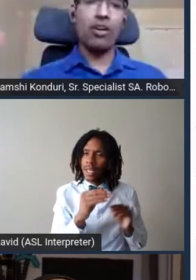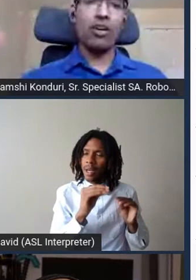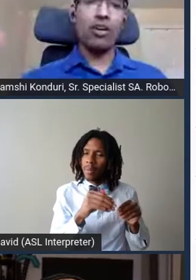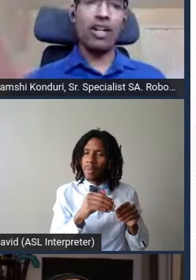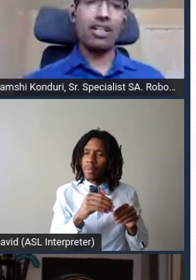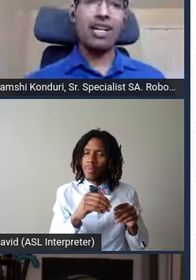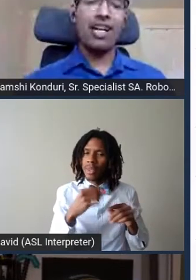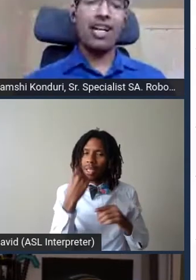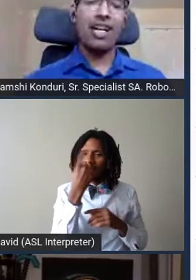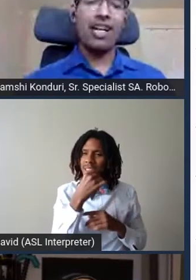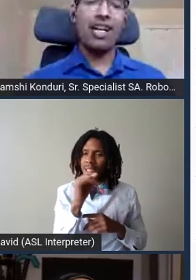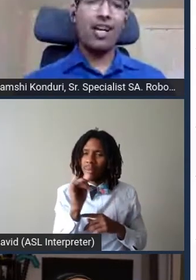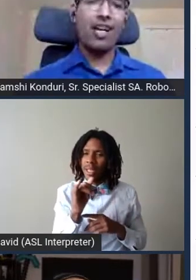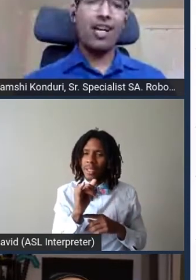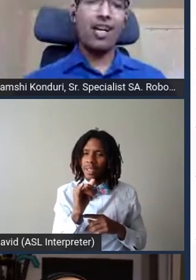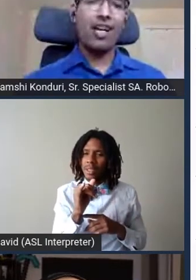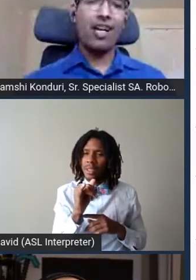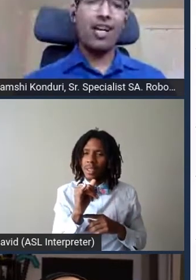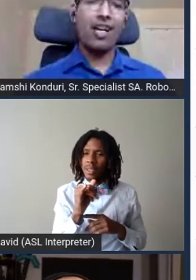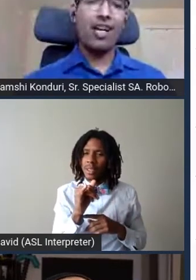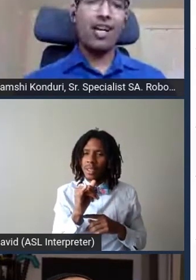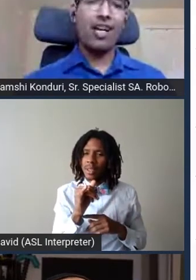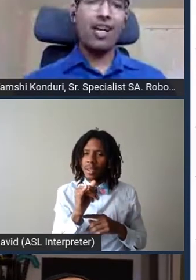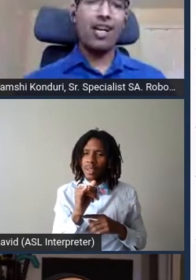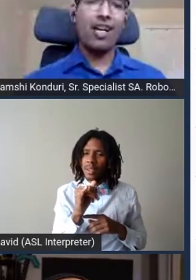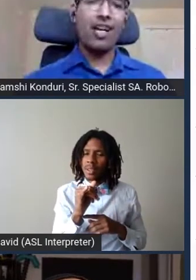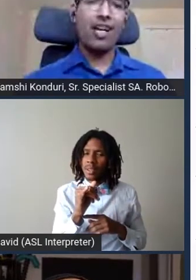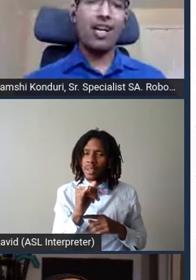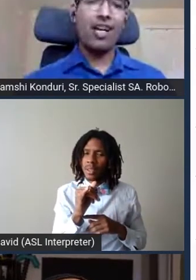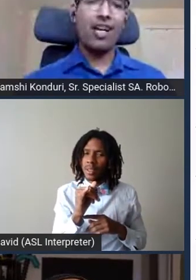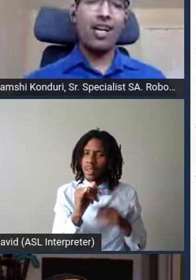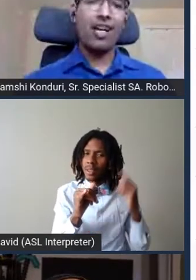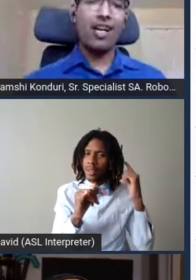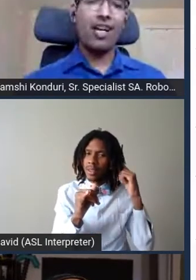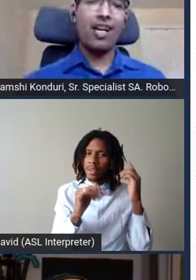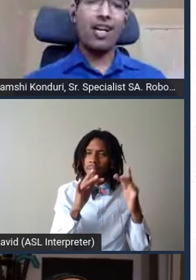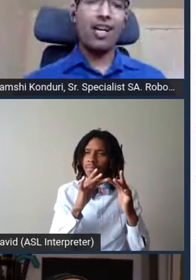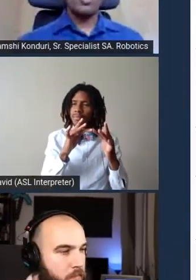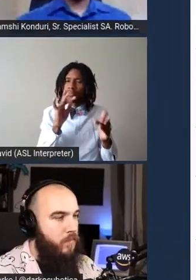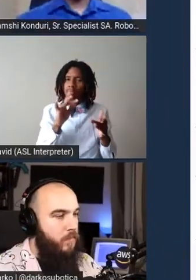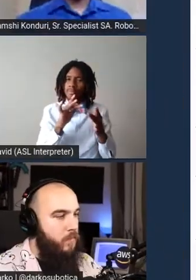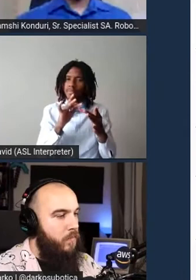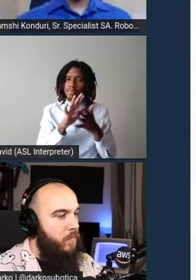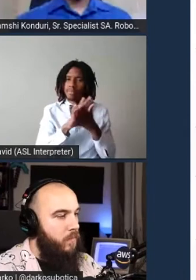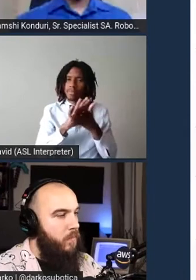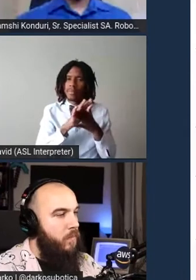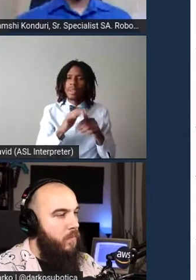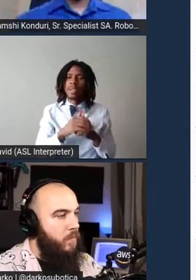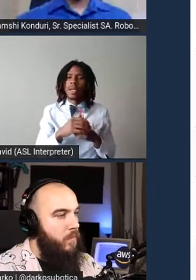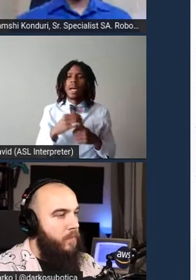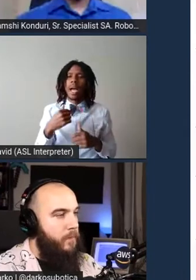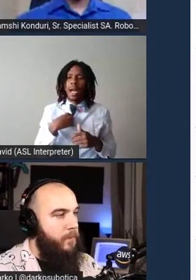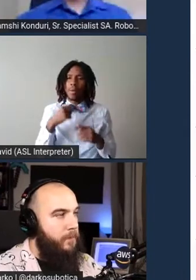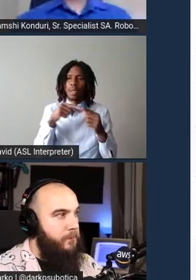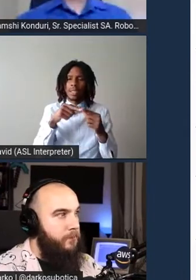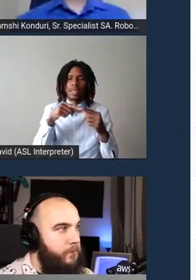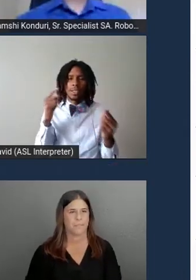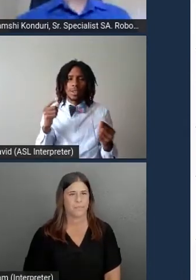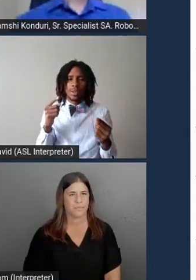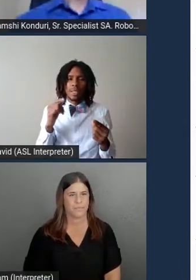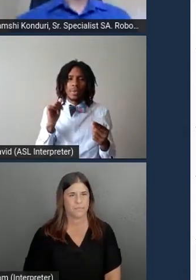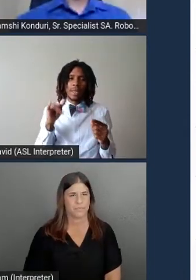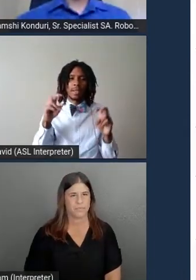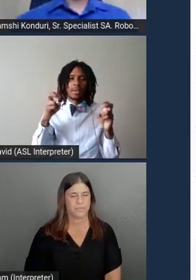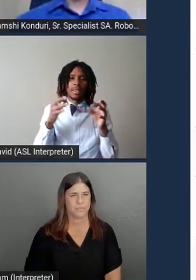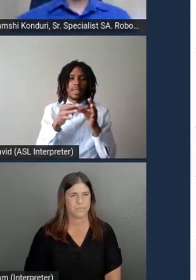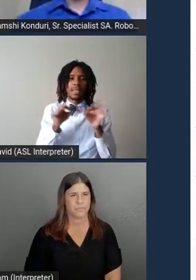simulation has a play in, in general. I would actually disagree with the statement